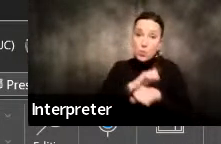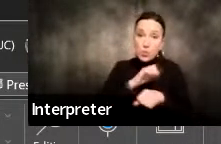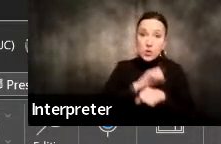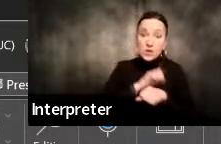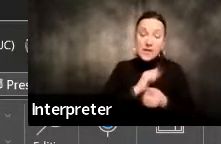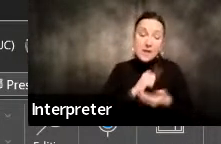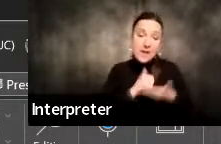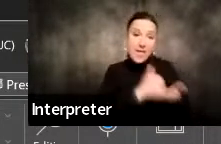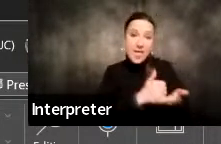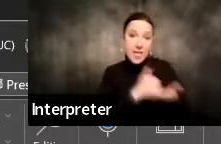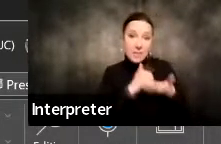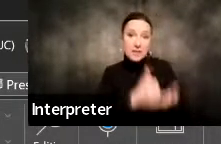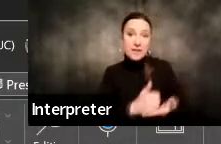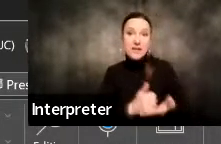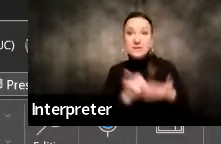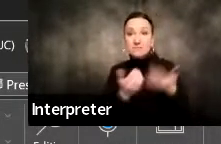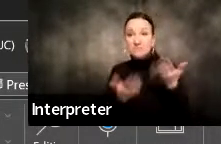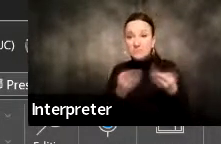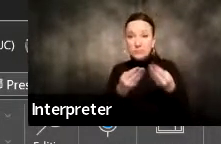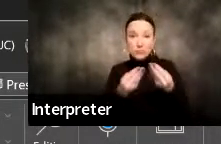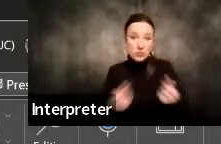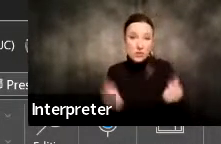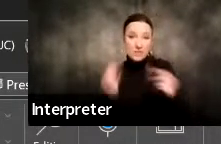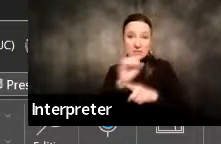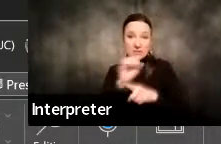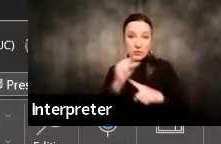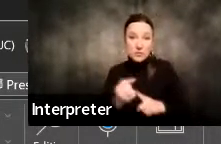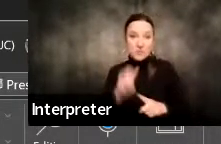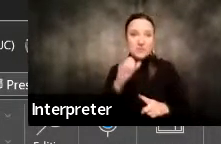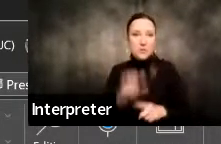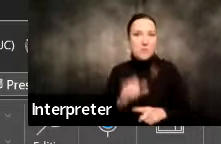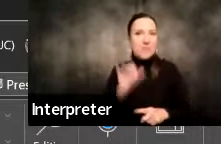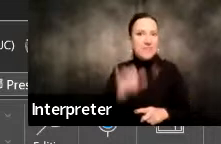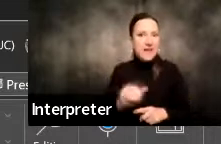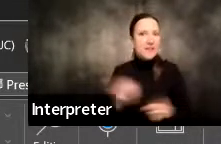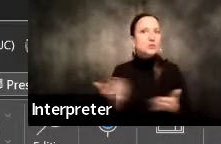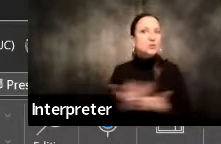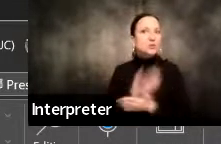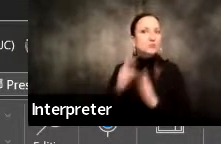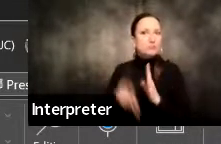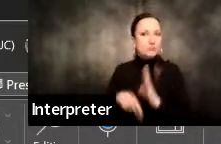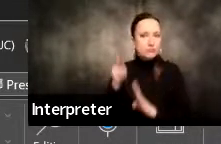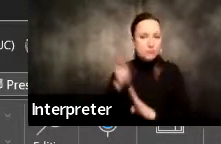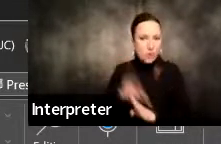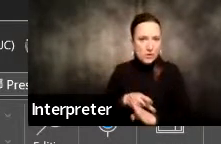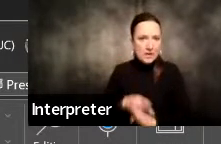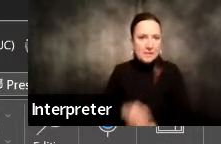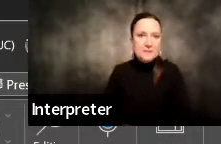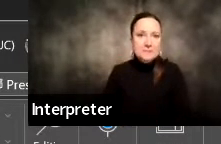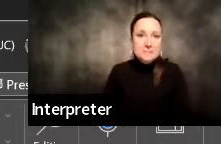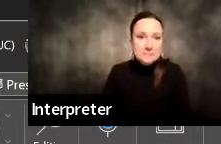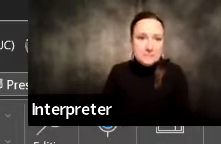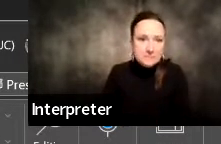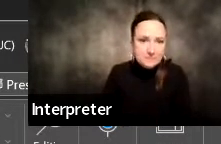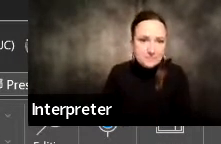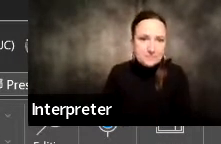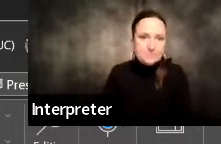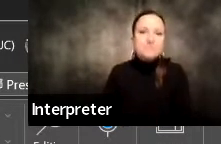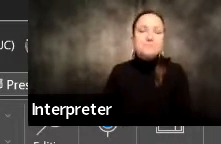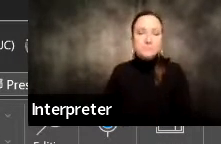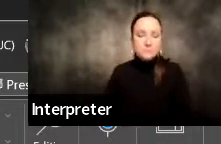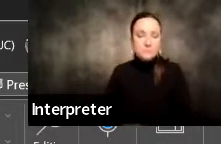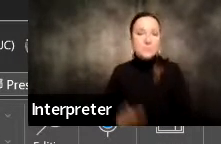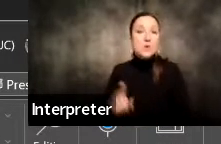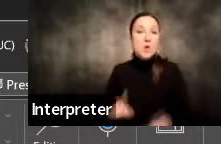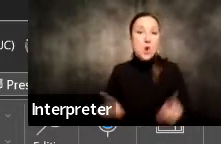situations. So we've started that particular cohort. And these are other initiatives where we're starting